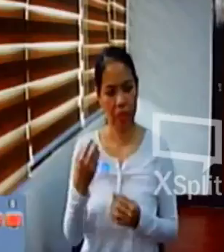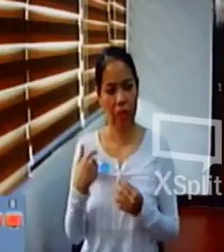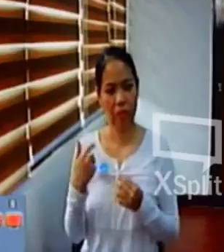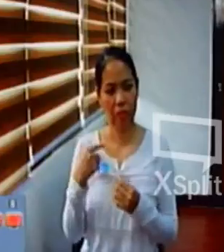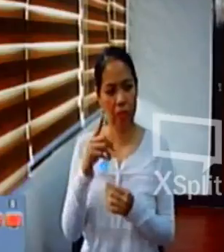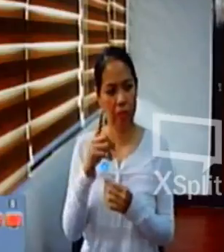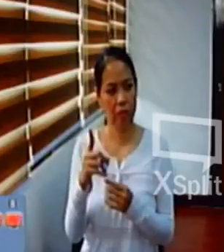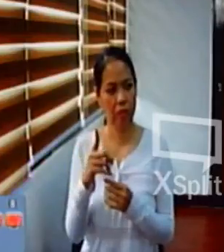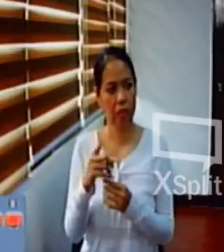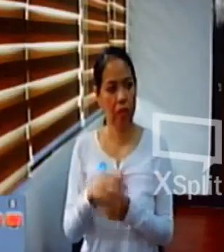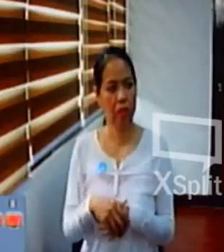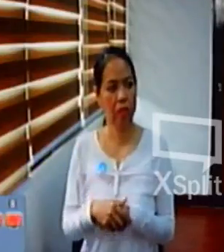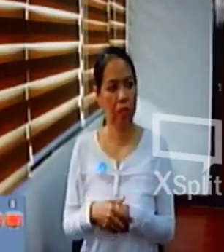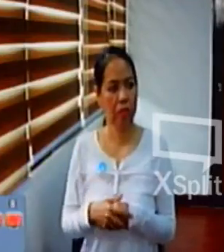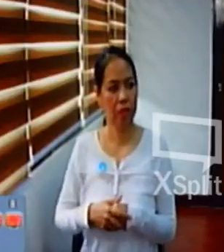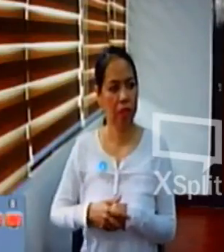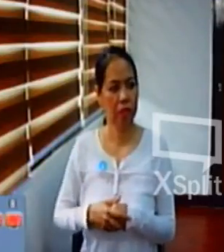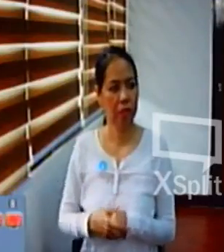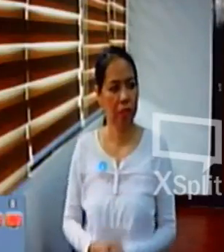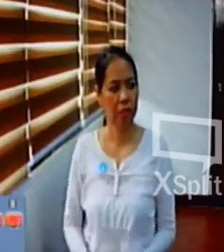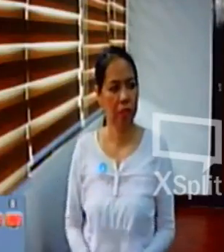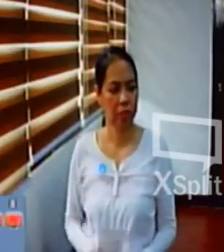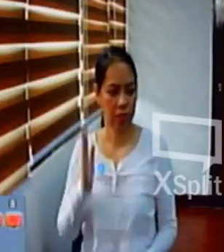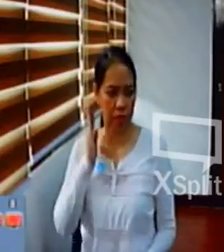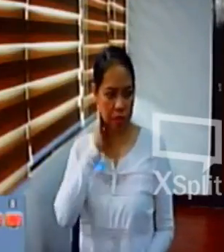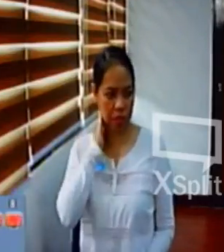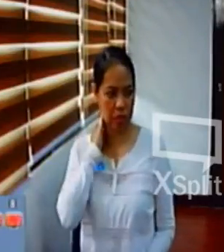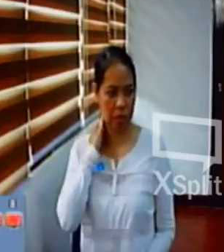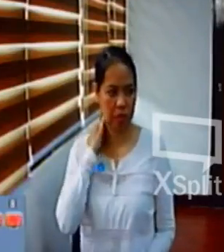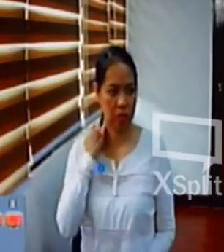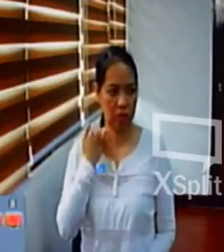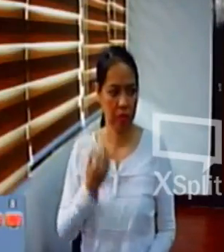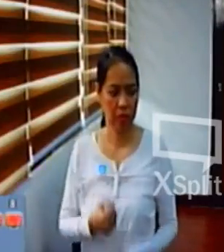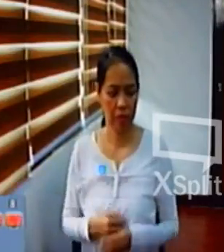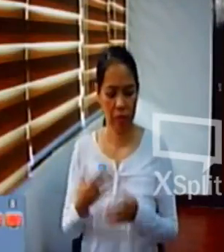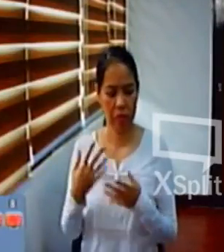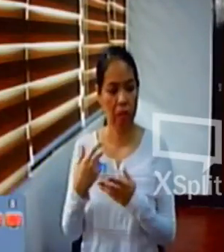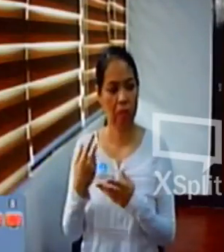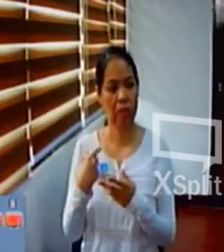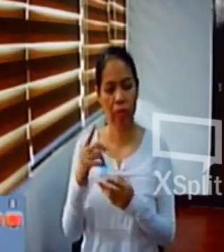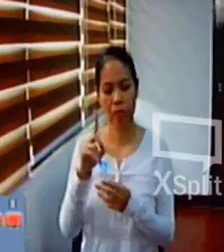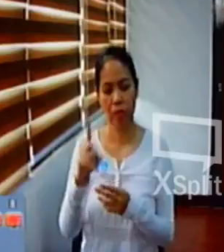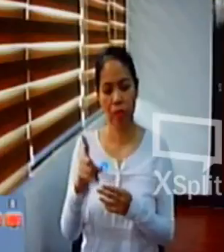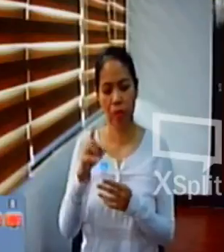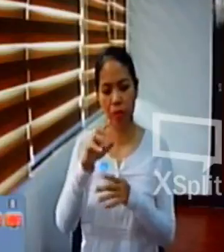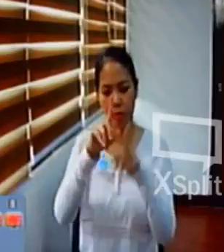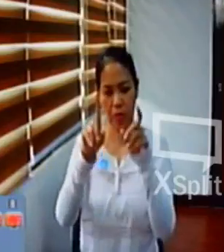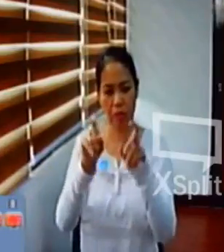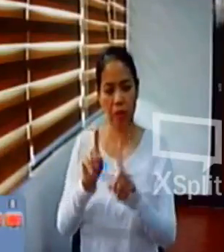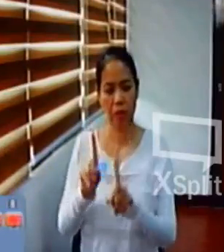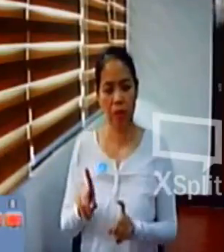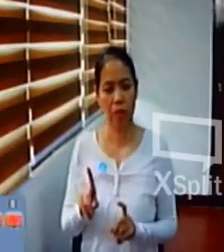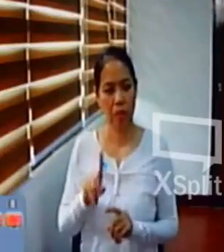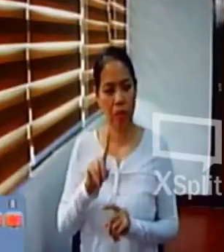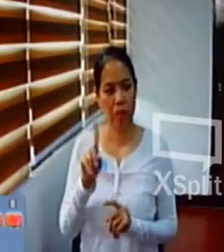who will be presented via Skype, this representation will just be having just one question and will submit to the Honorable Commission if it has other